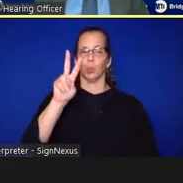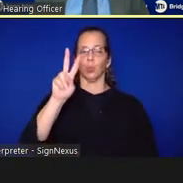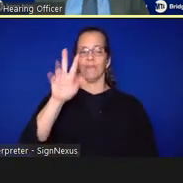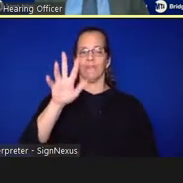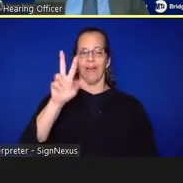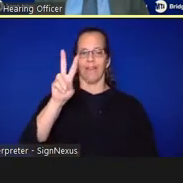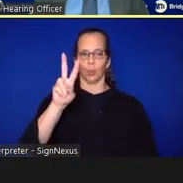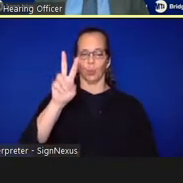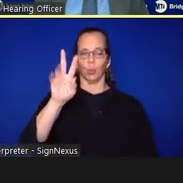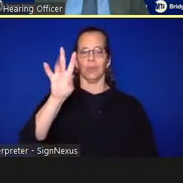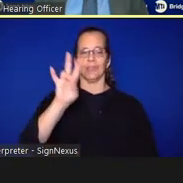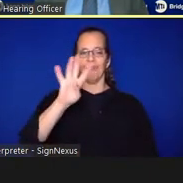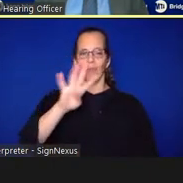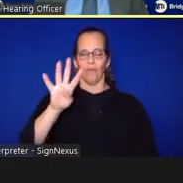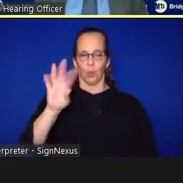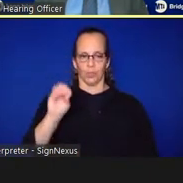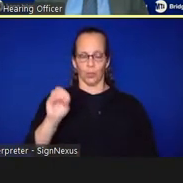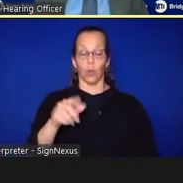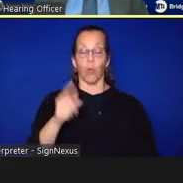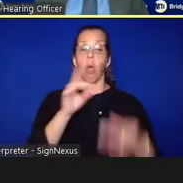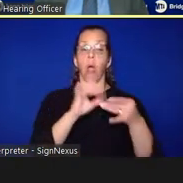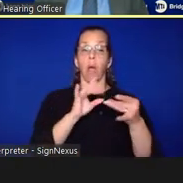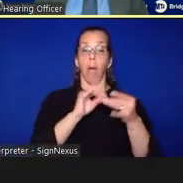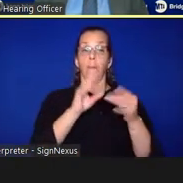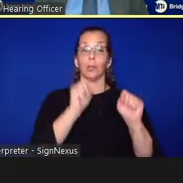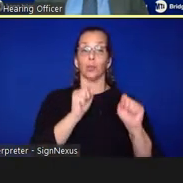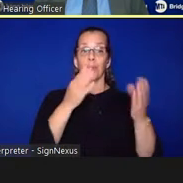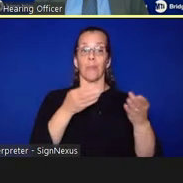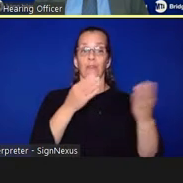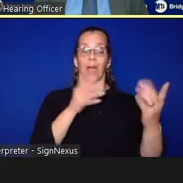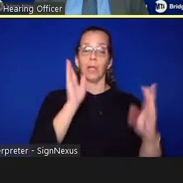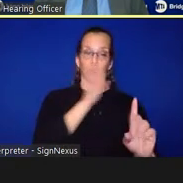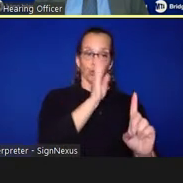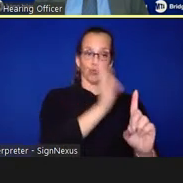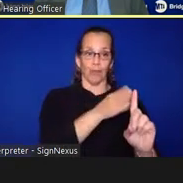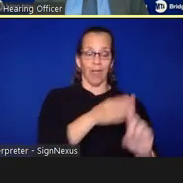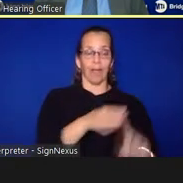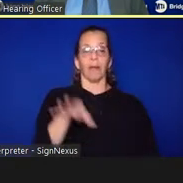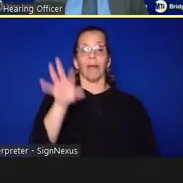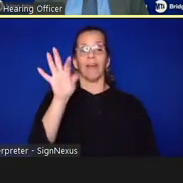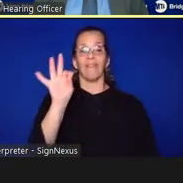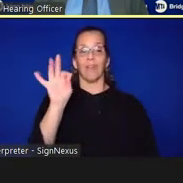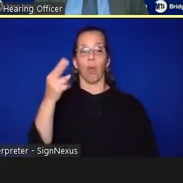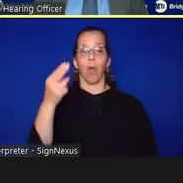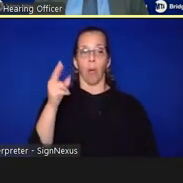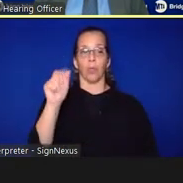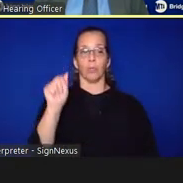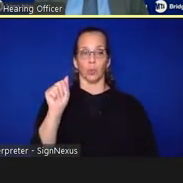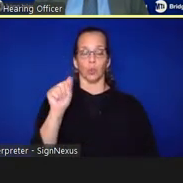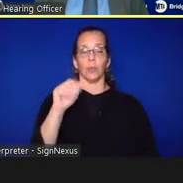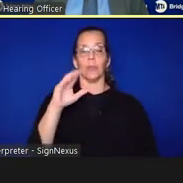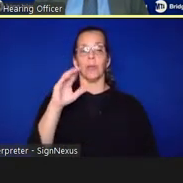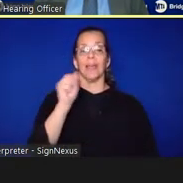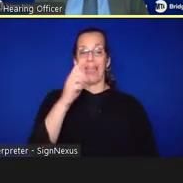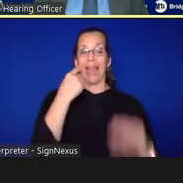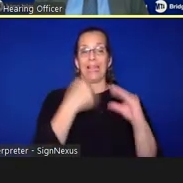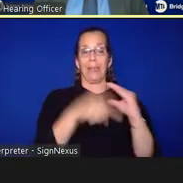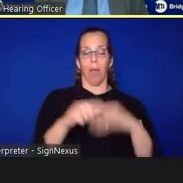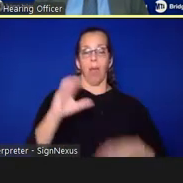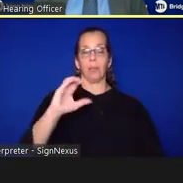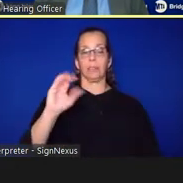comments may also be provided directly to the Federal Highway Administration via email to cbdtp at